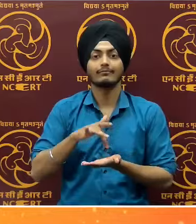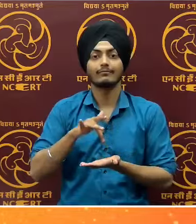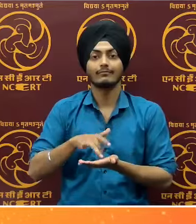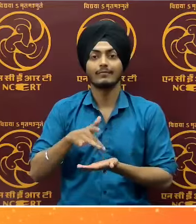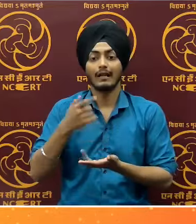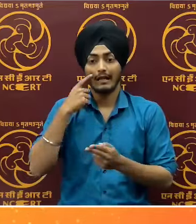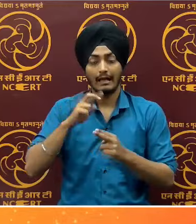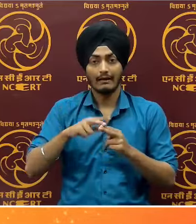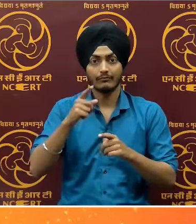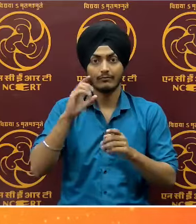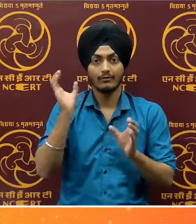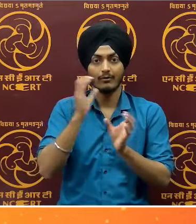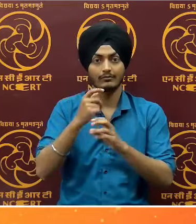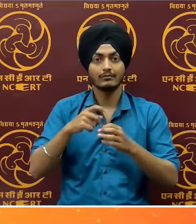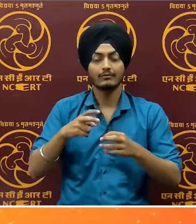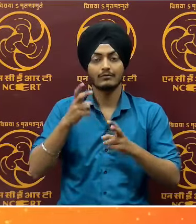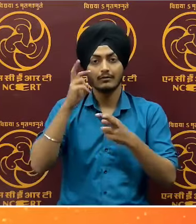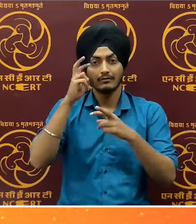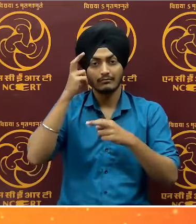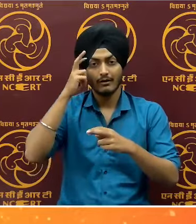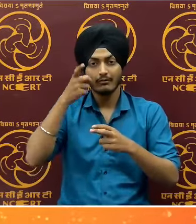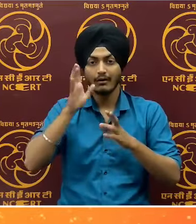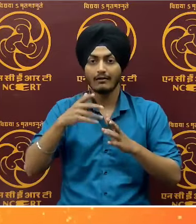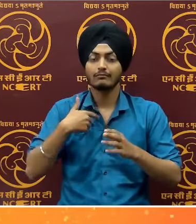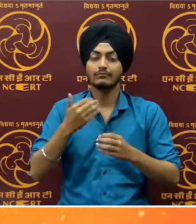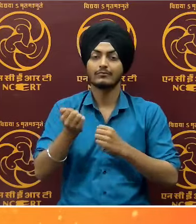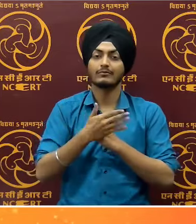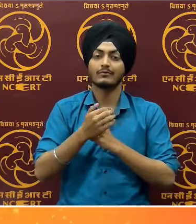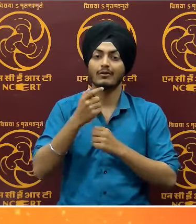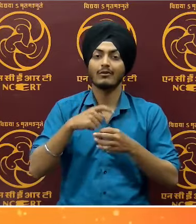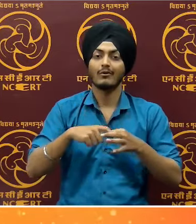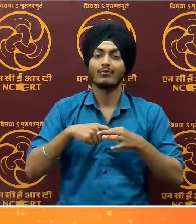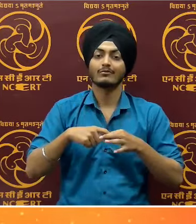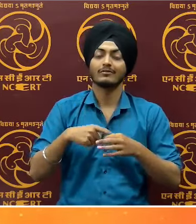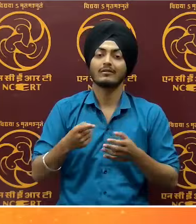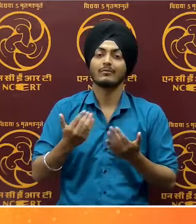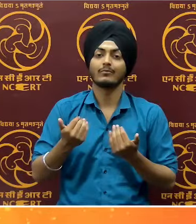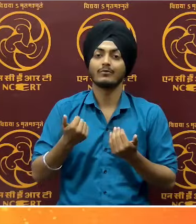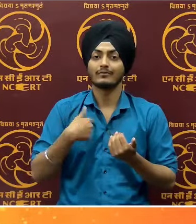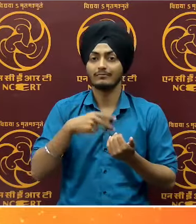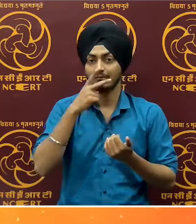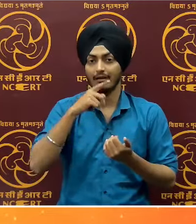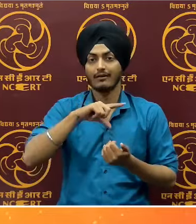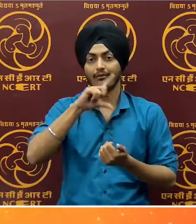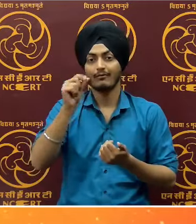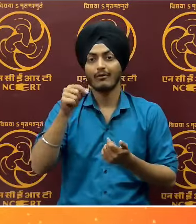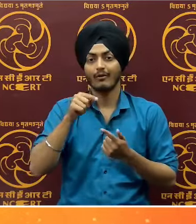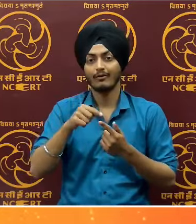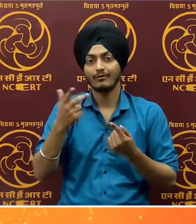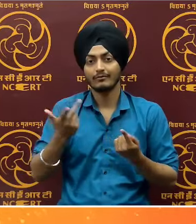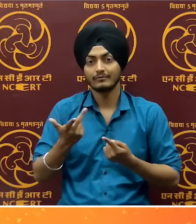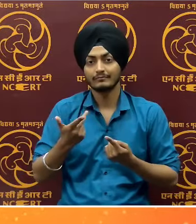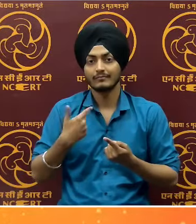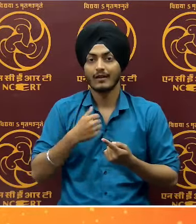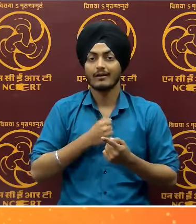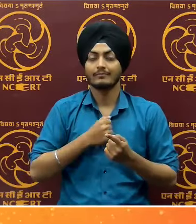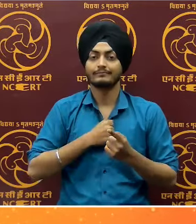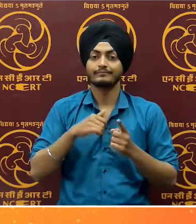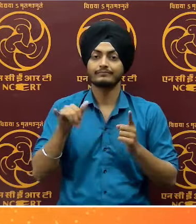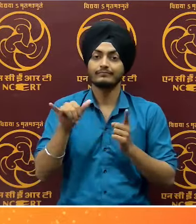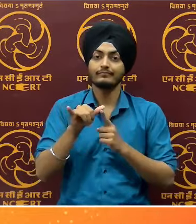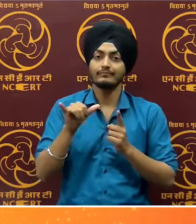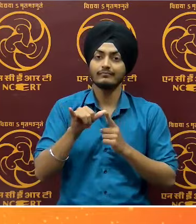have any doubts, any queries, of course you can raise your questions via our WhatsApp, via our YouTube